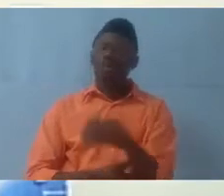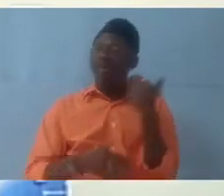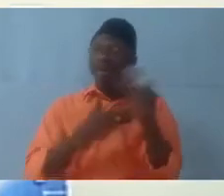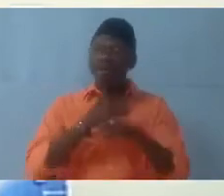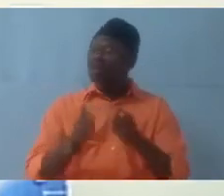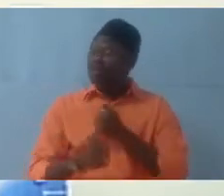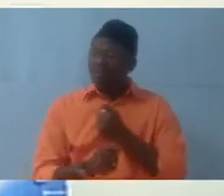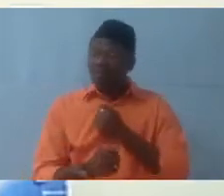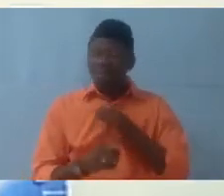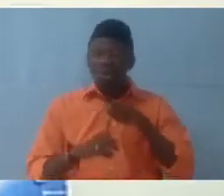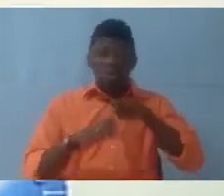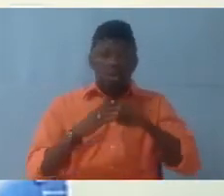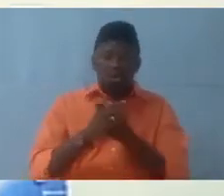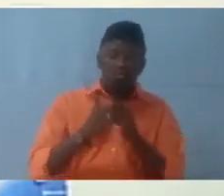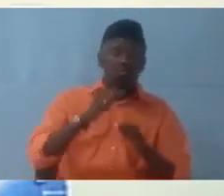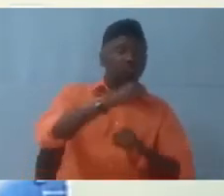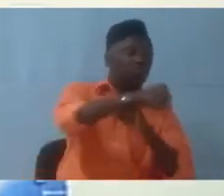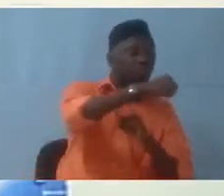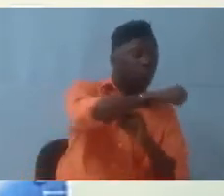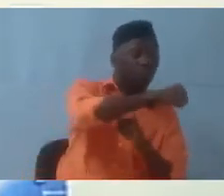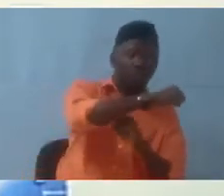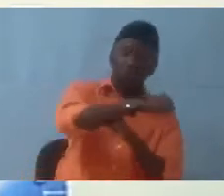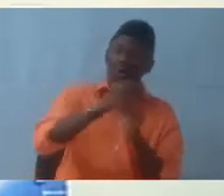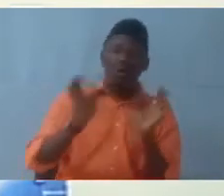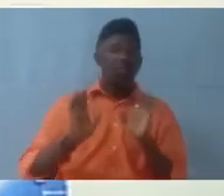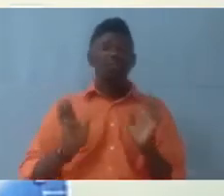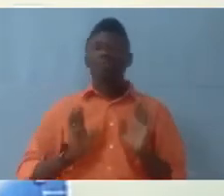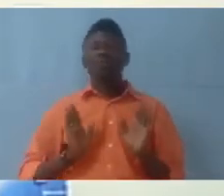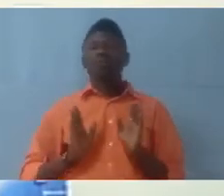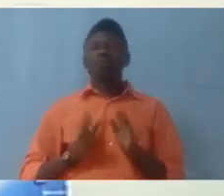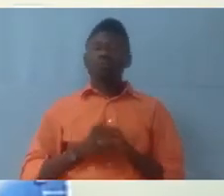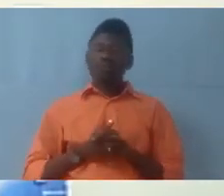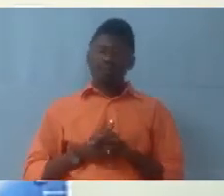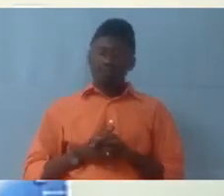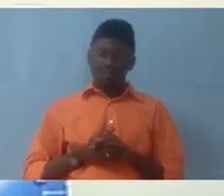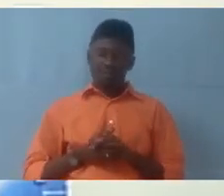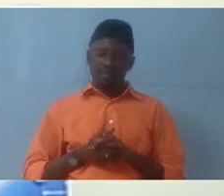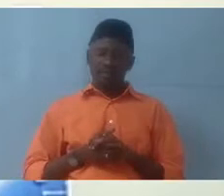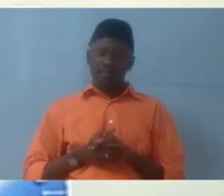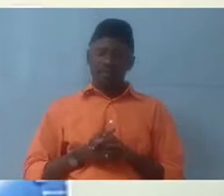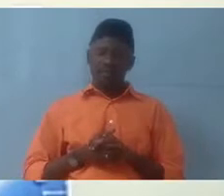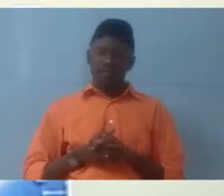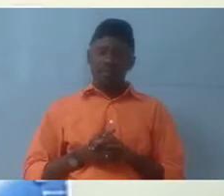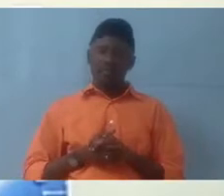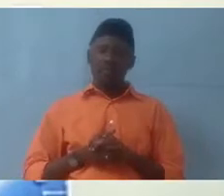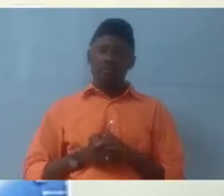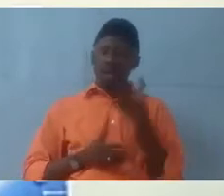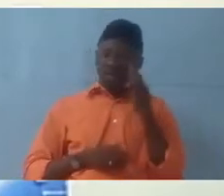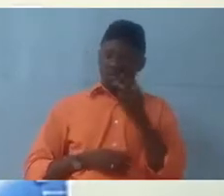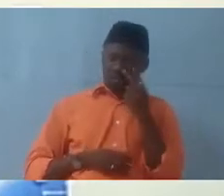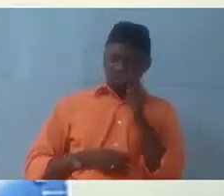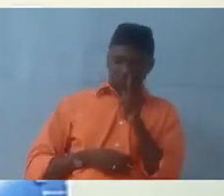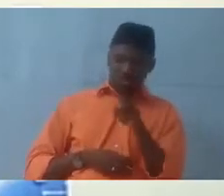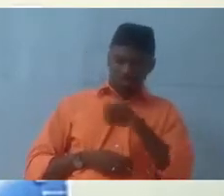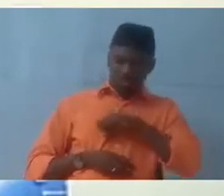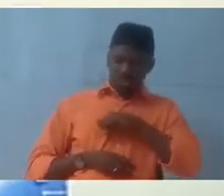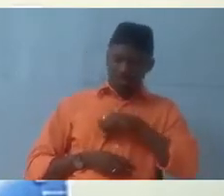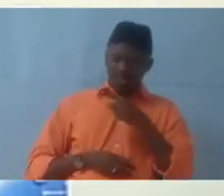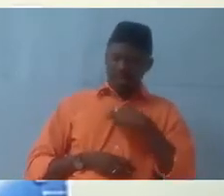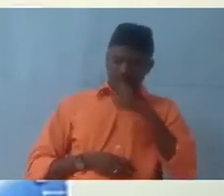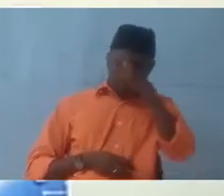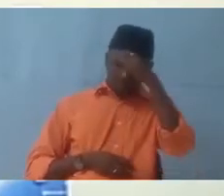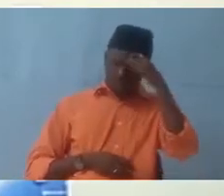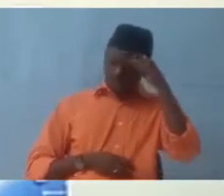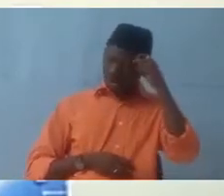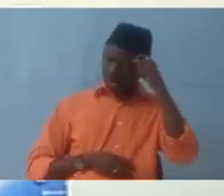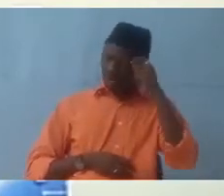favor. Té duñ am dara luñ ragal wala am ko xamne ni dañ ko bëgga xati seen bop rek yërem ko. So if you see yourself as serving an